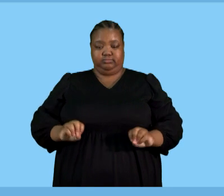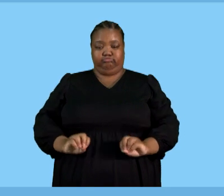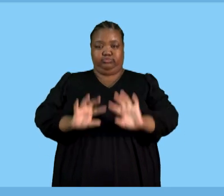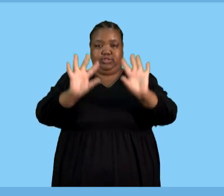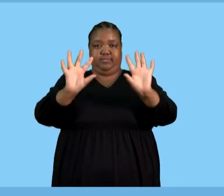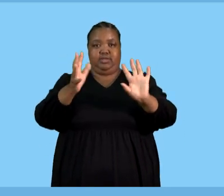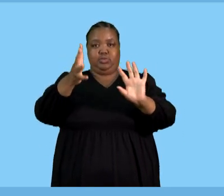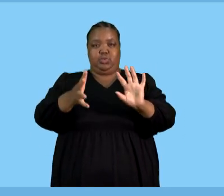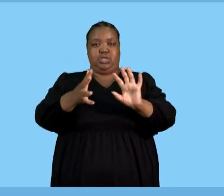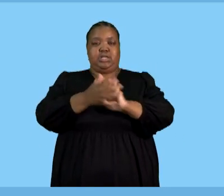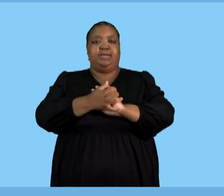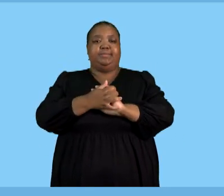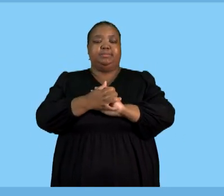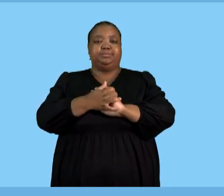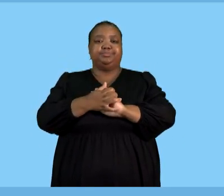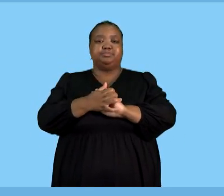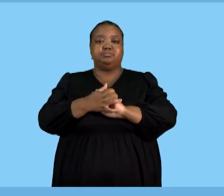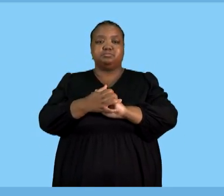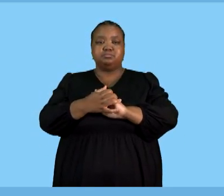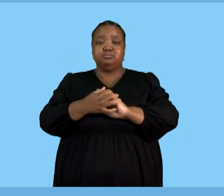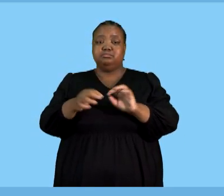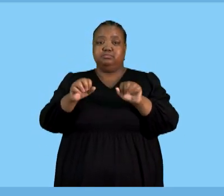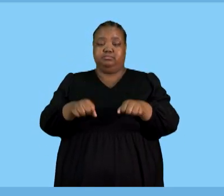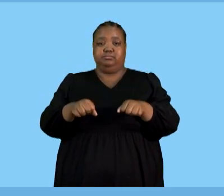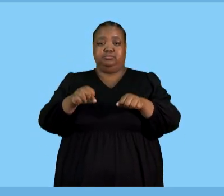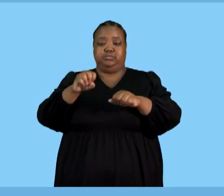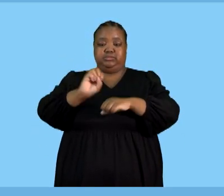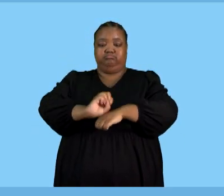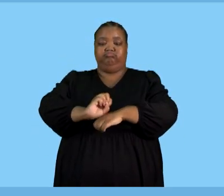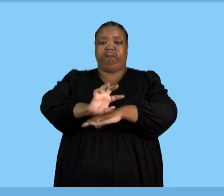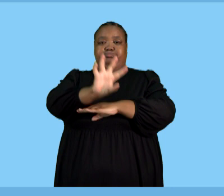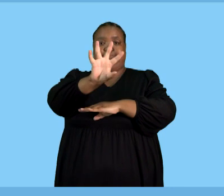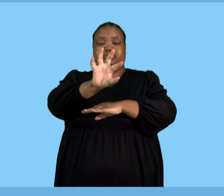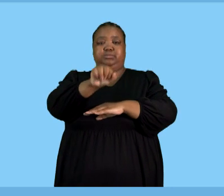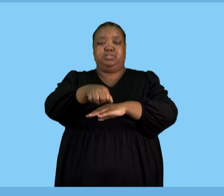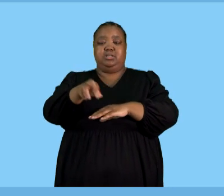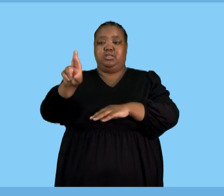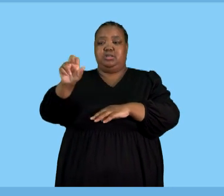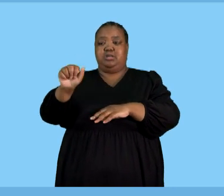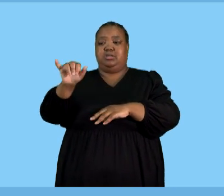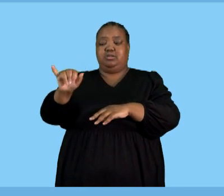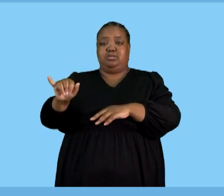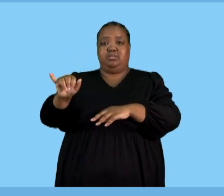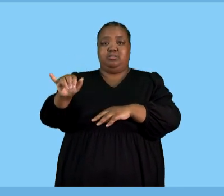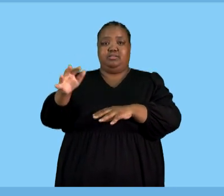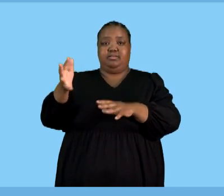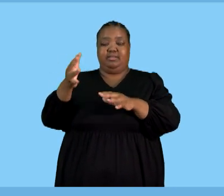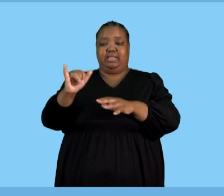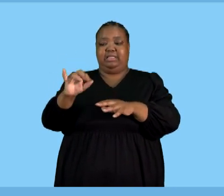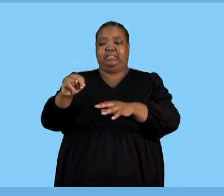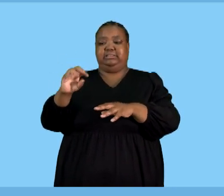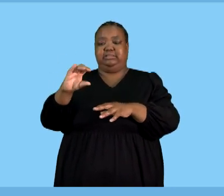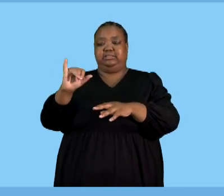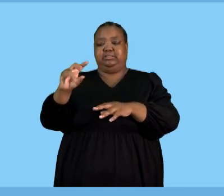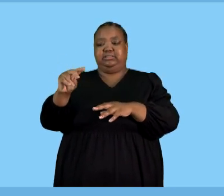off this reflective surface. And then, if it is reflected off the surface, this ray will no longer be called